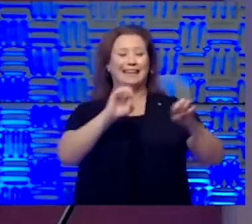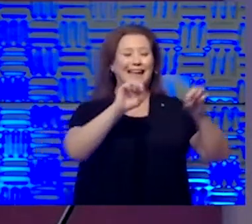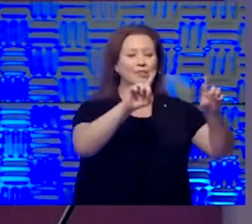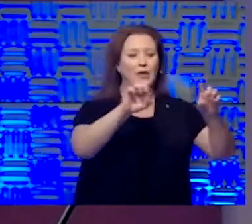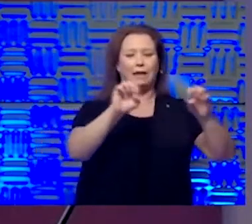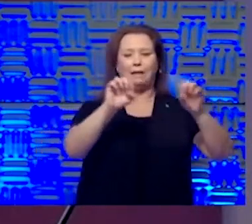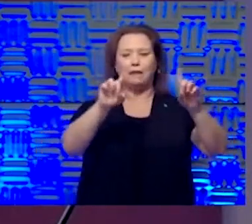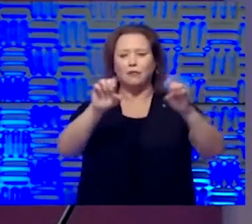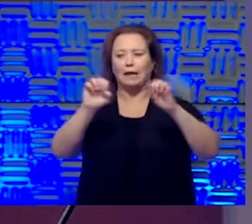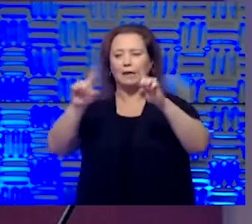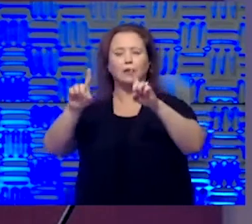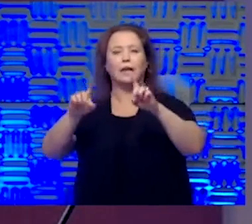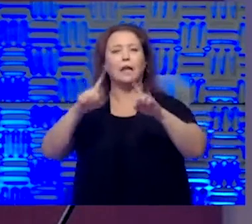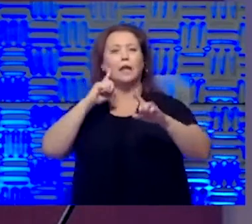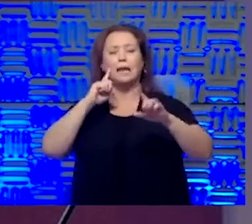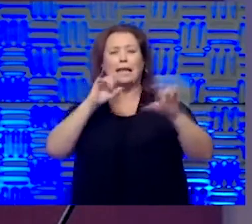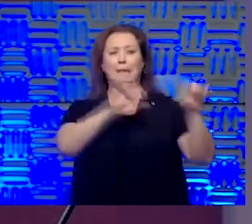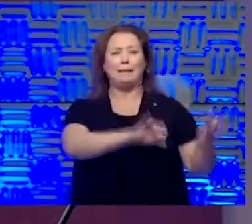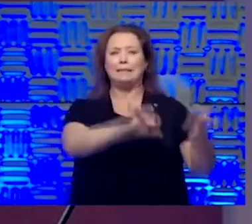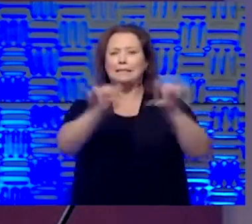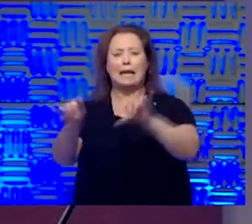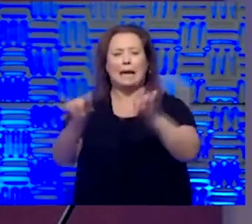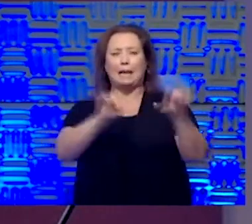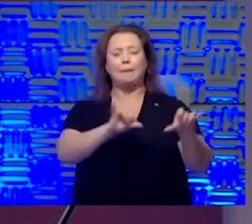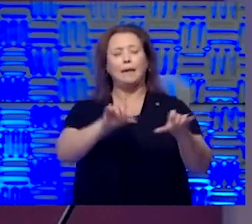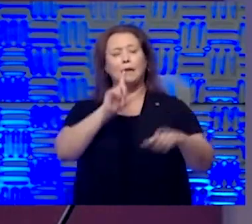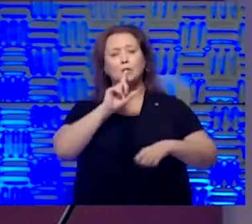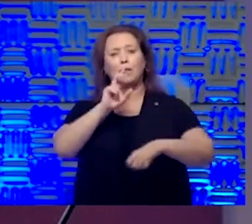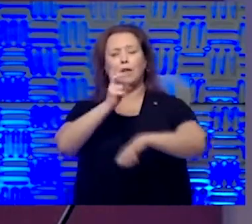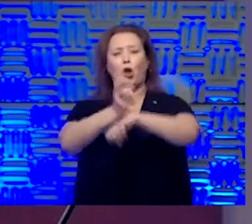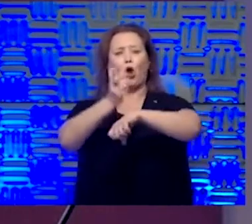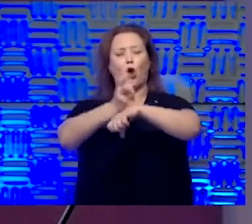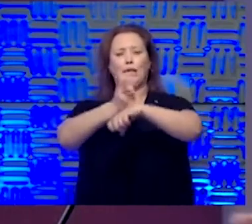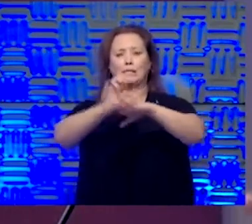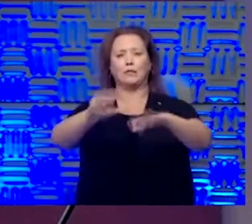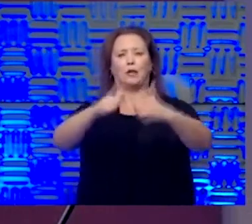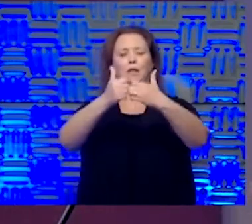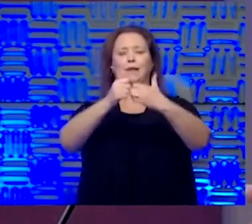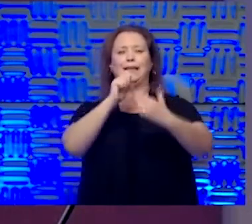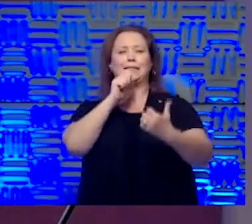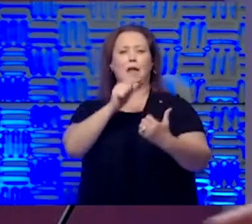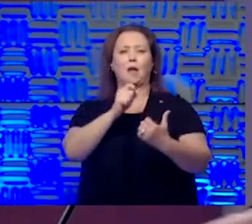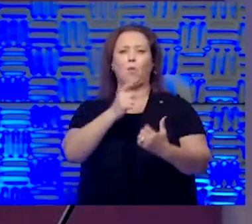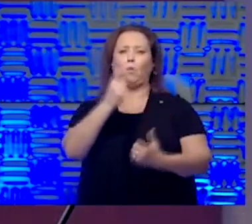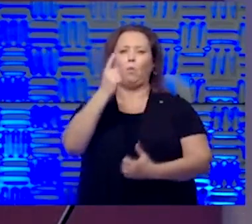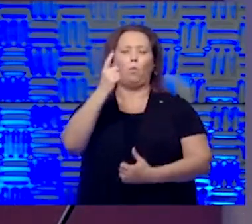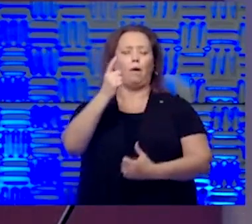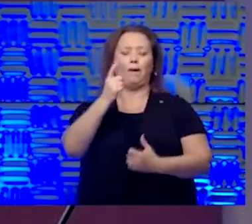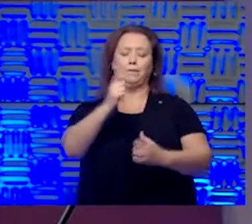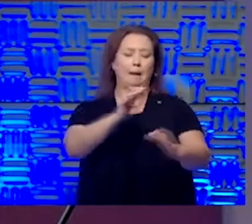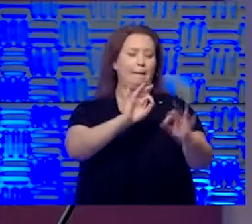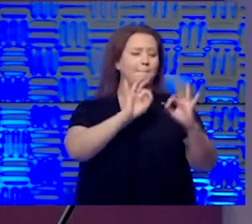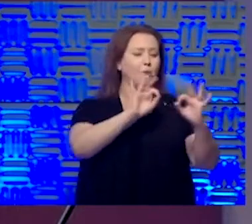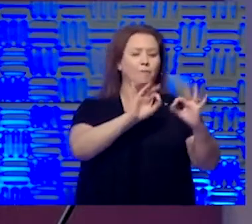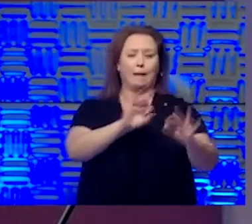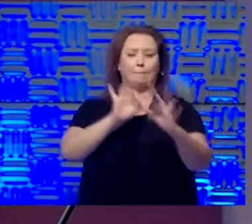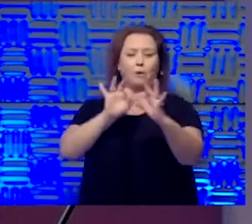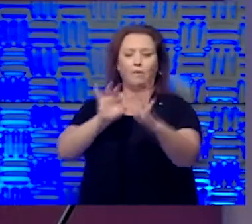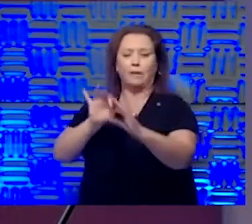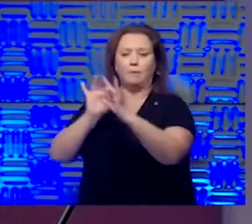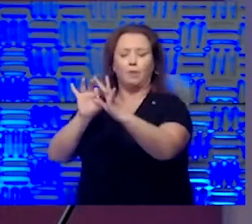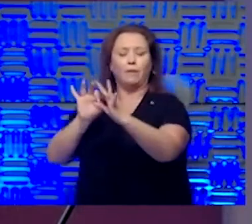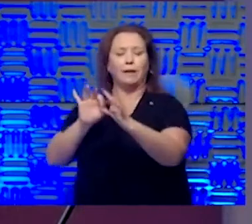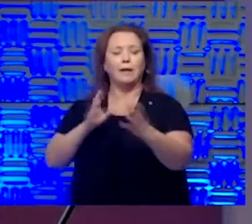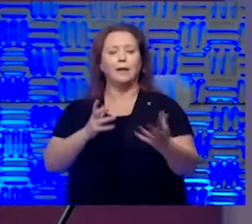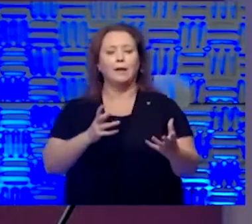very, very daunting task, and it's not just a one fit, one all, which I guess that makes your